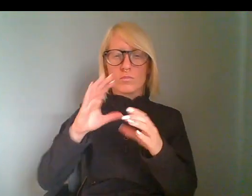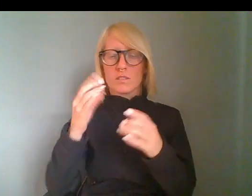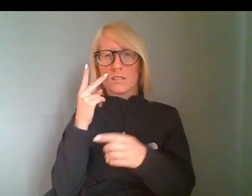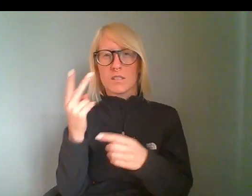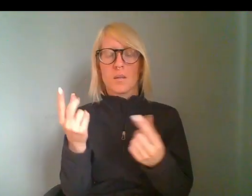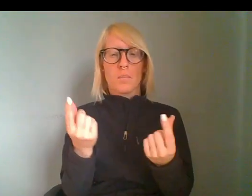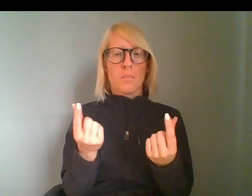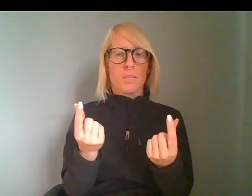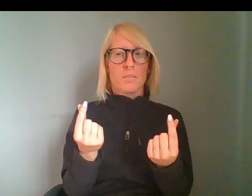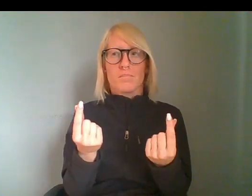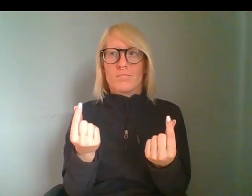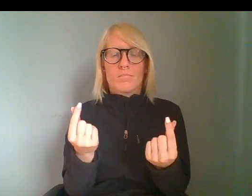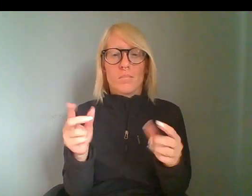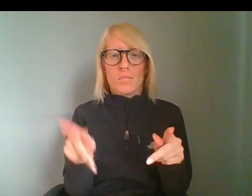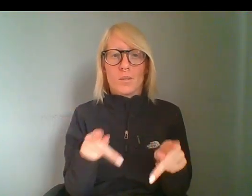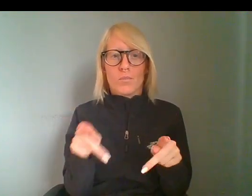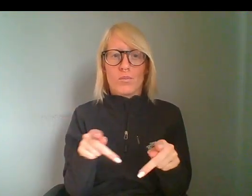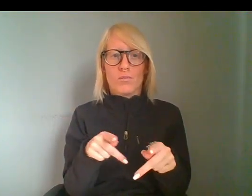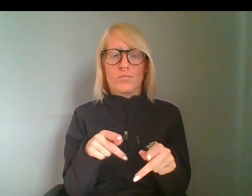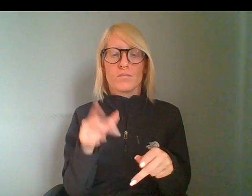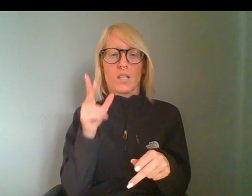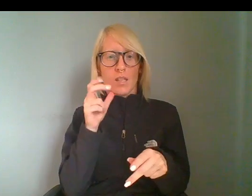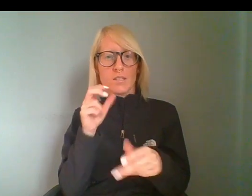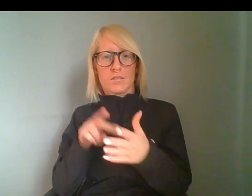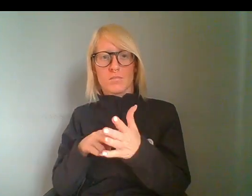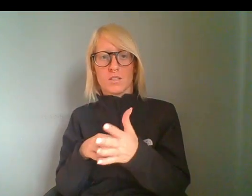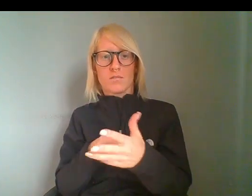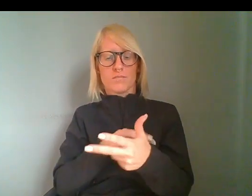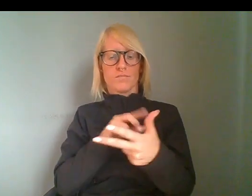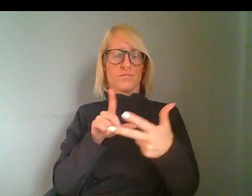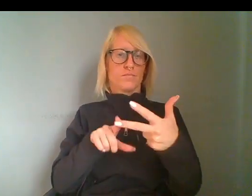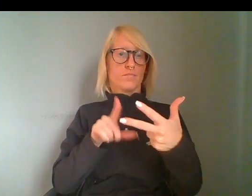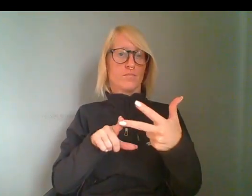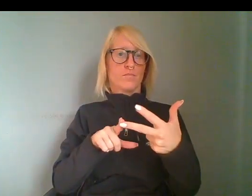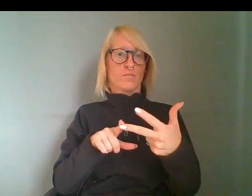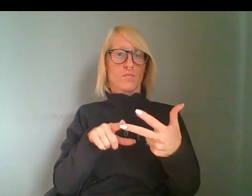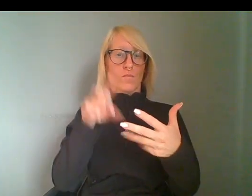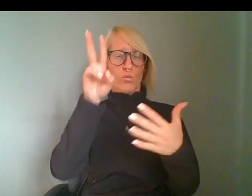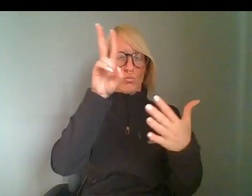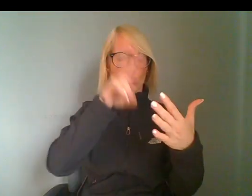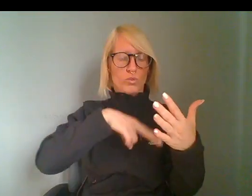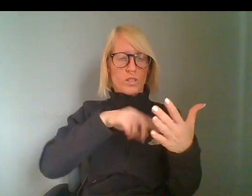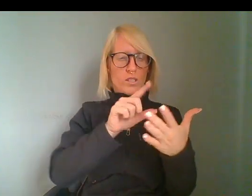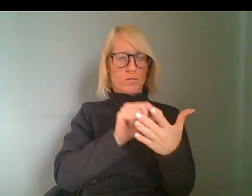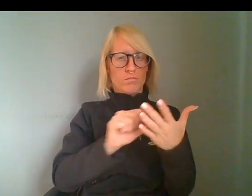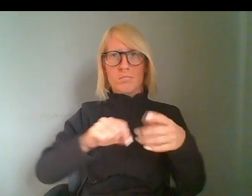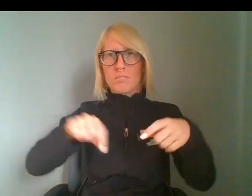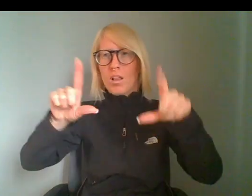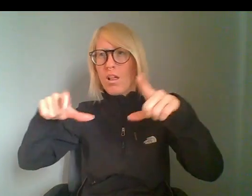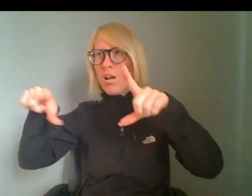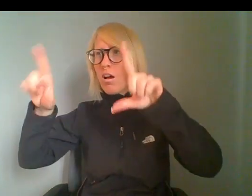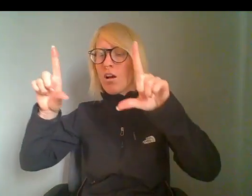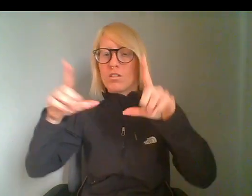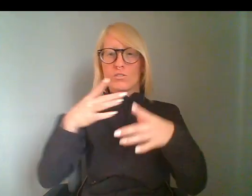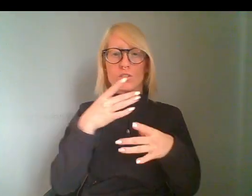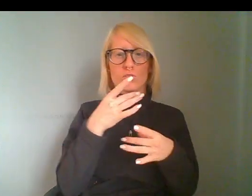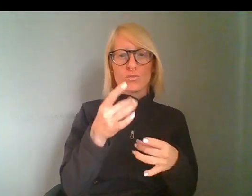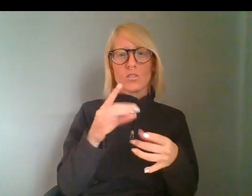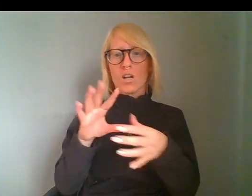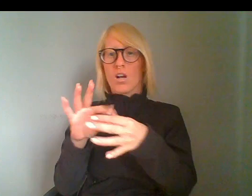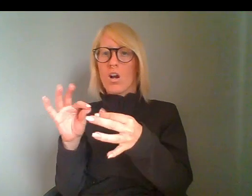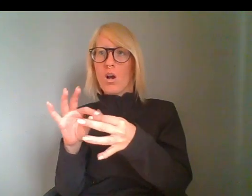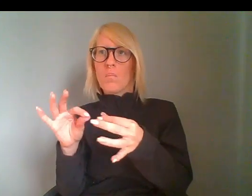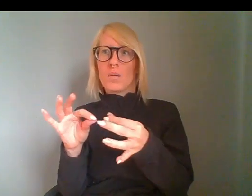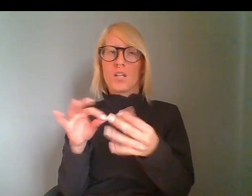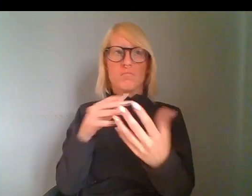I mean by listening. Read the blogs that are of interest, you know, comment if you want to comment, you want to engage